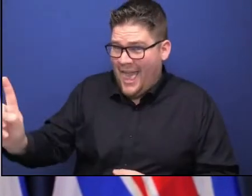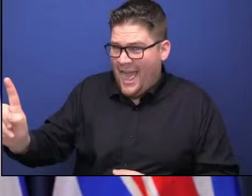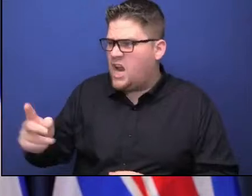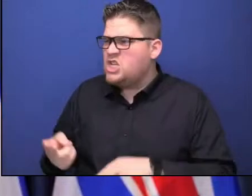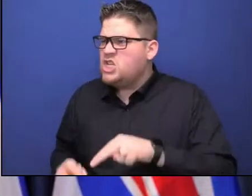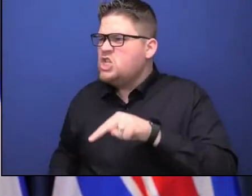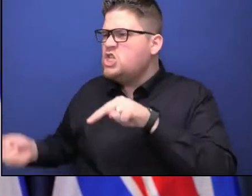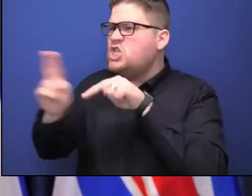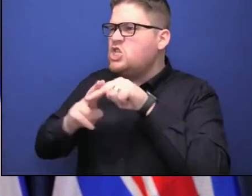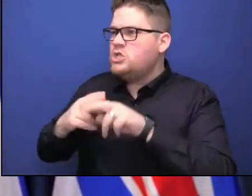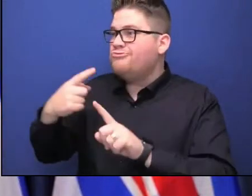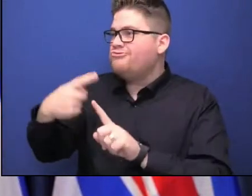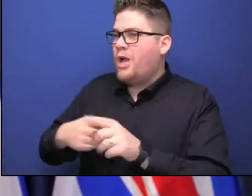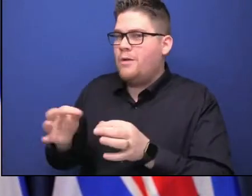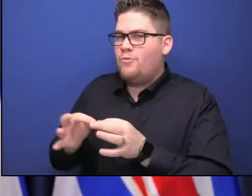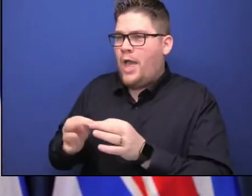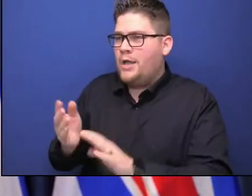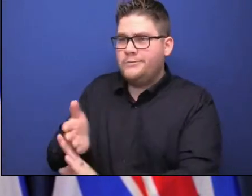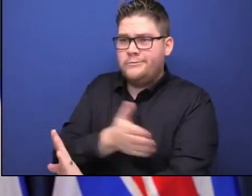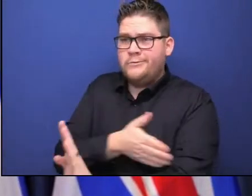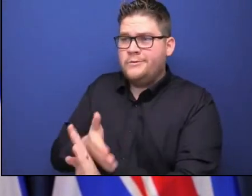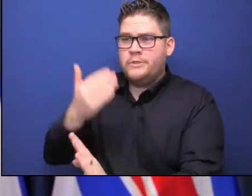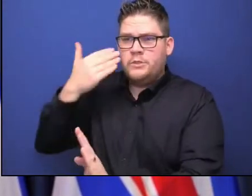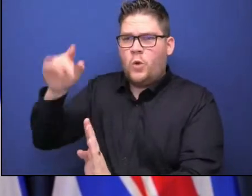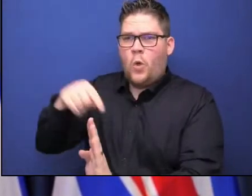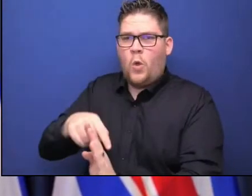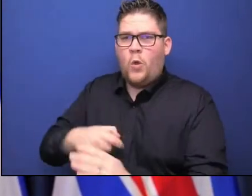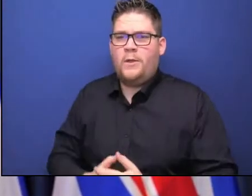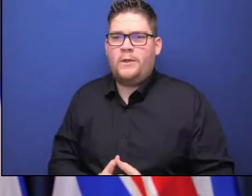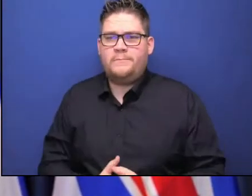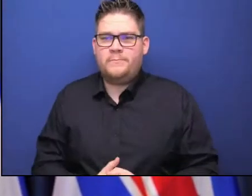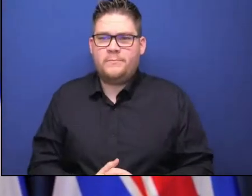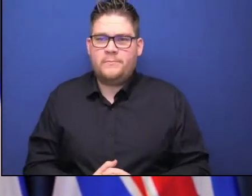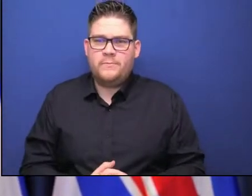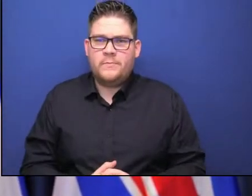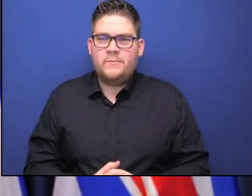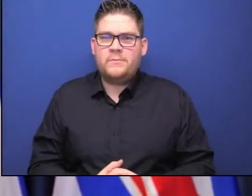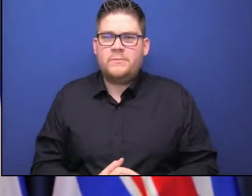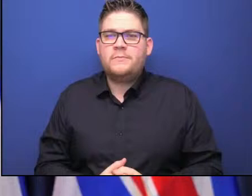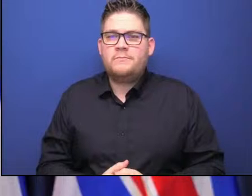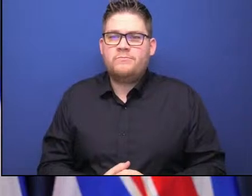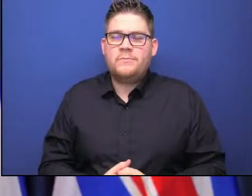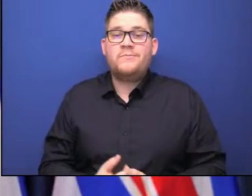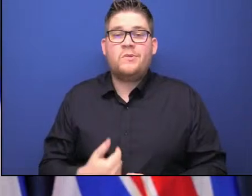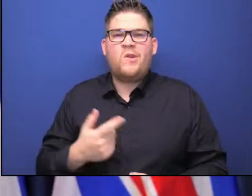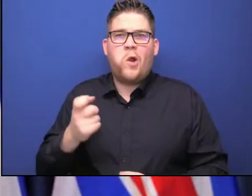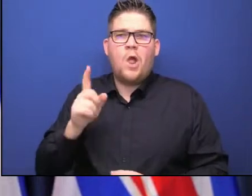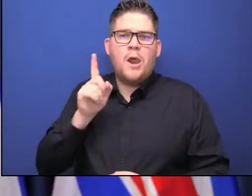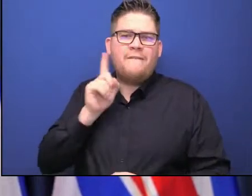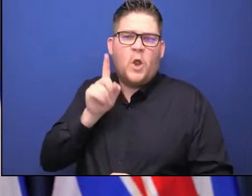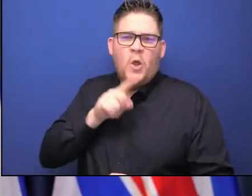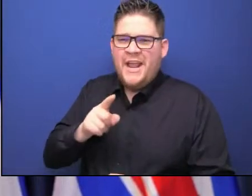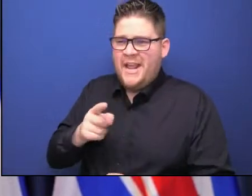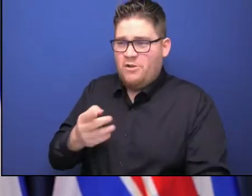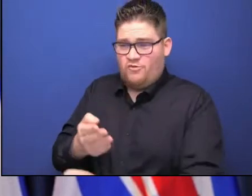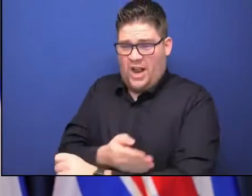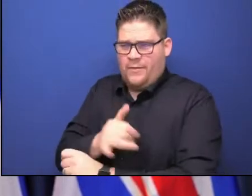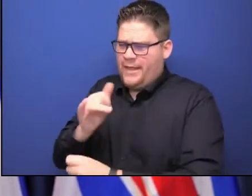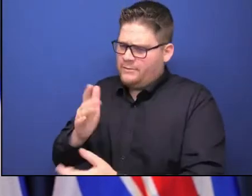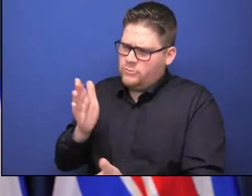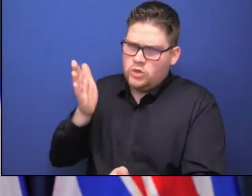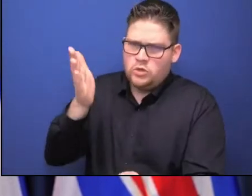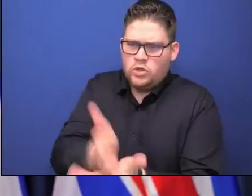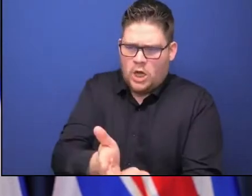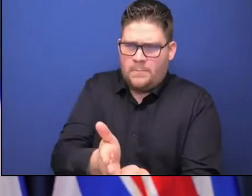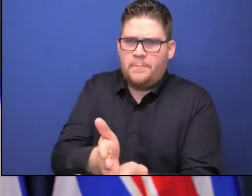phony cases, the cases where people would lose their home for no good reason, and we can actually just allow good renovations to go on and people